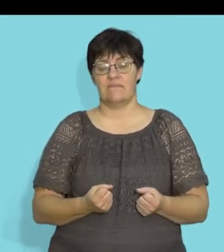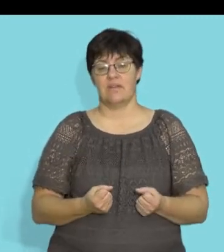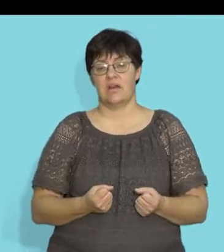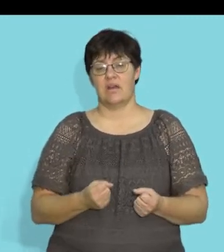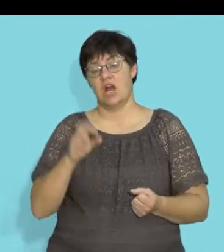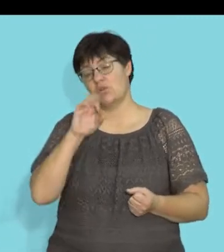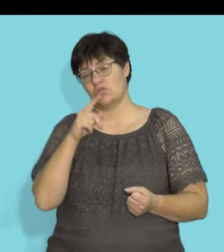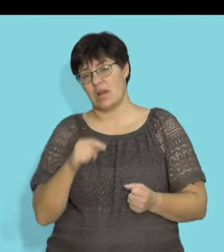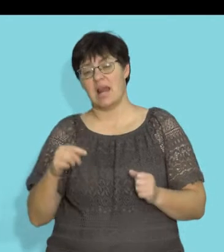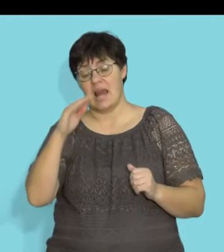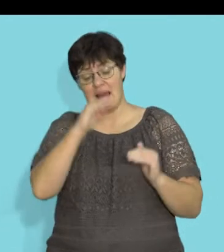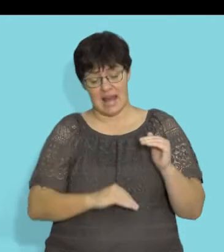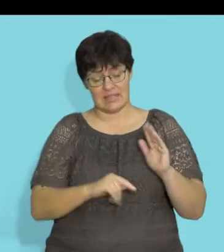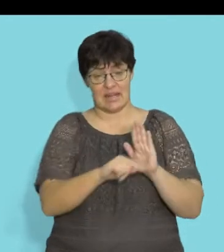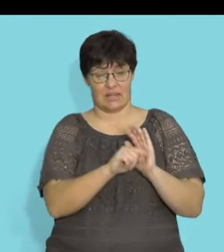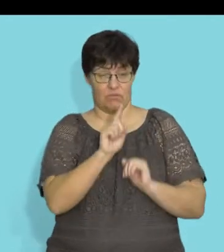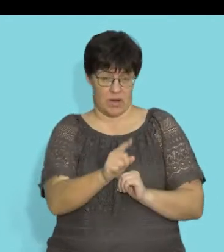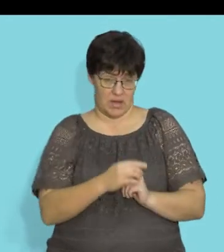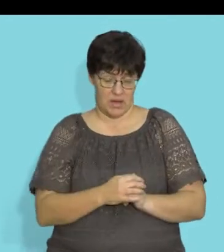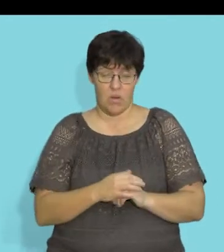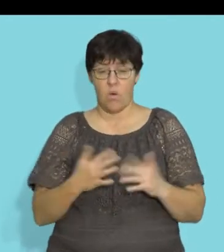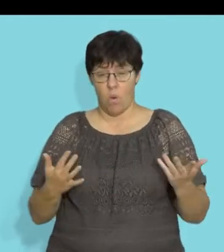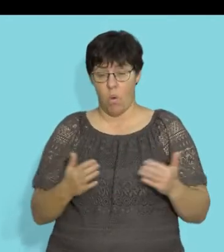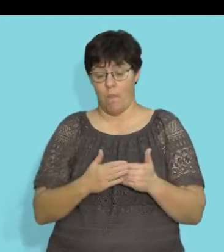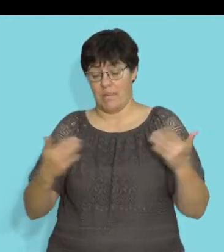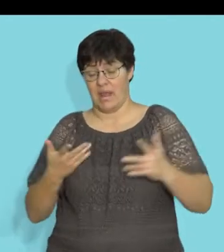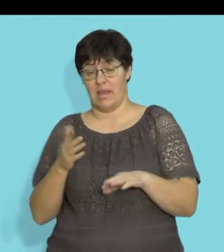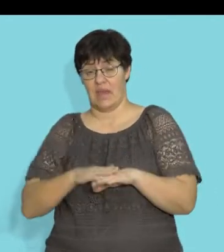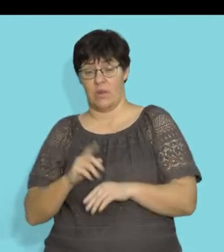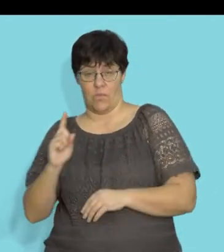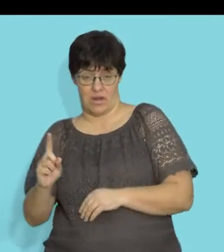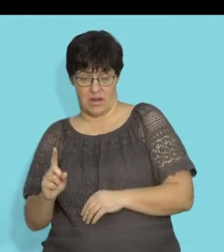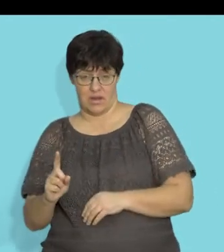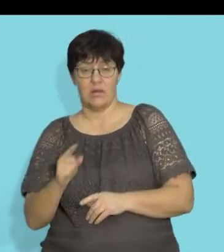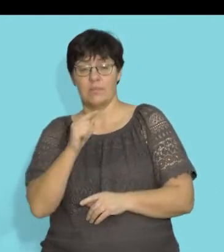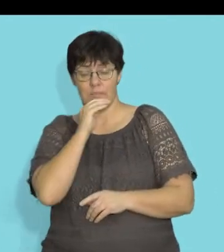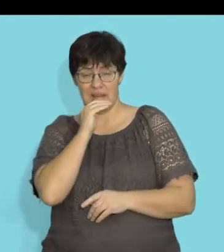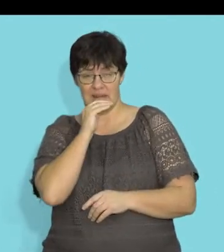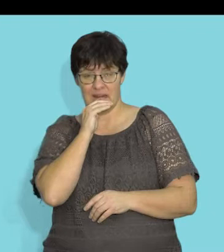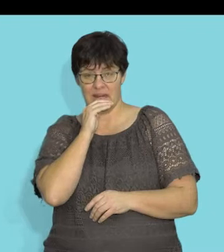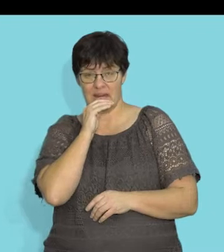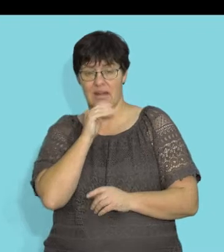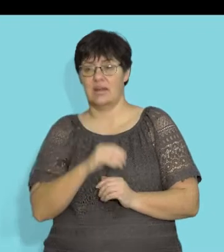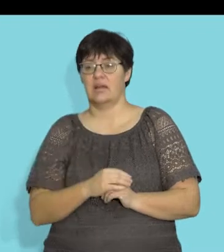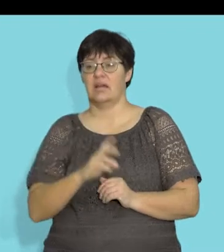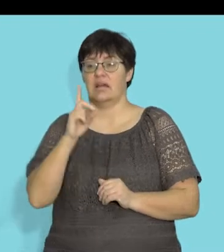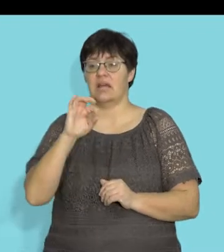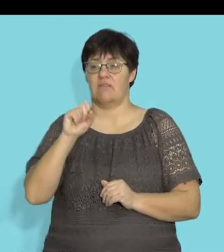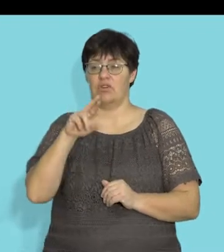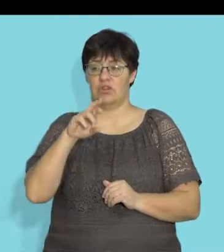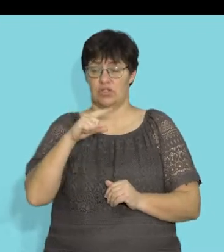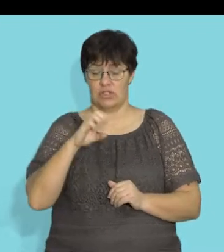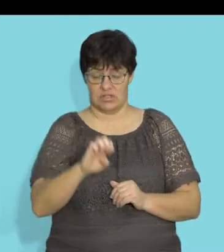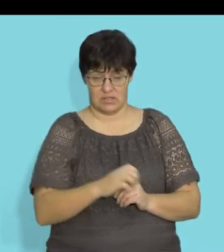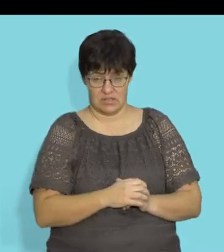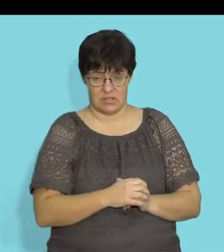ratio that's less than -1 or a ratio that's bigger than 1, the series will diverge. In the next example,